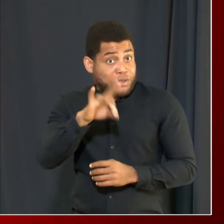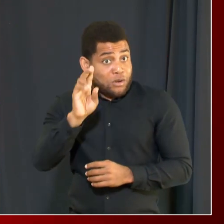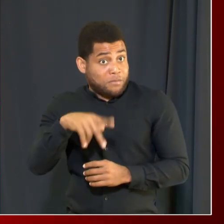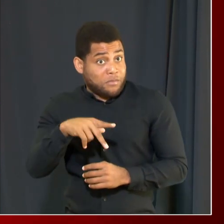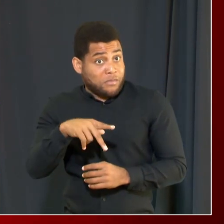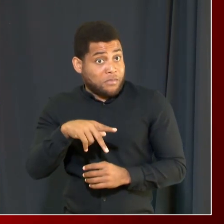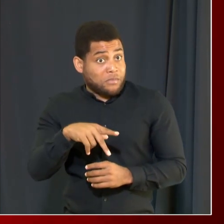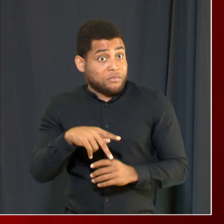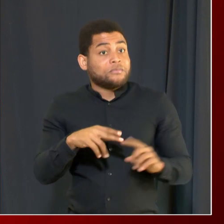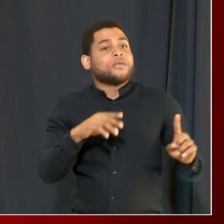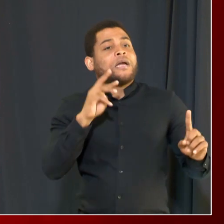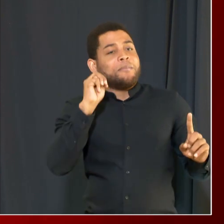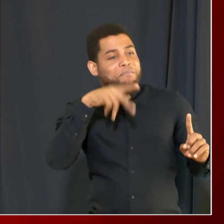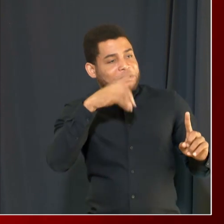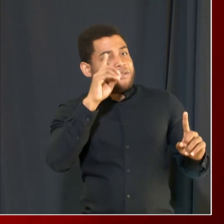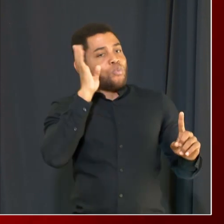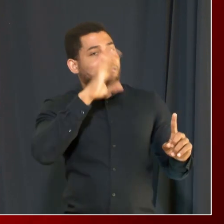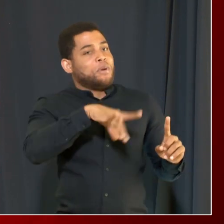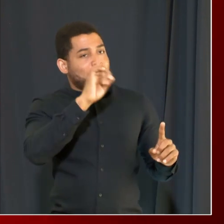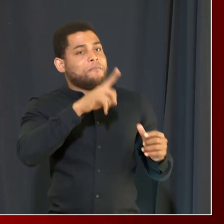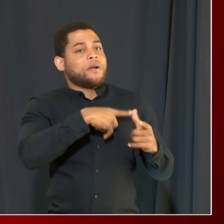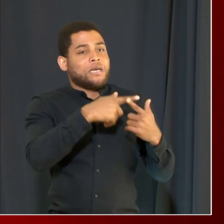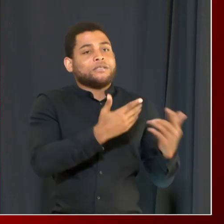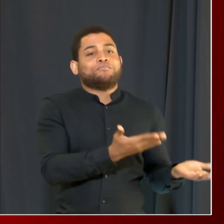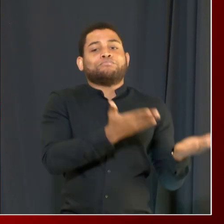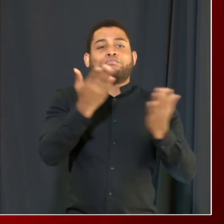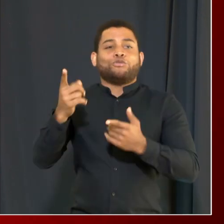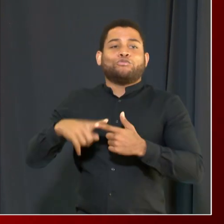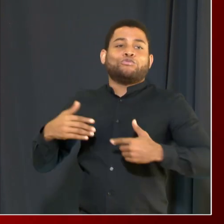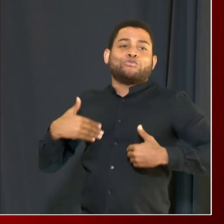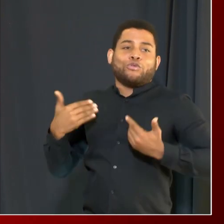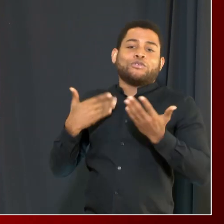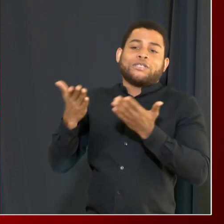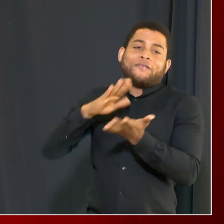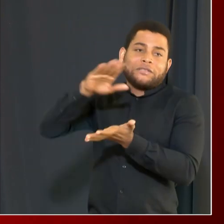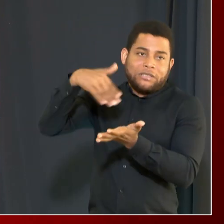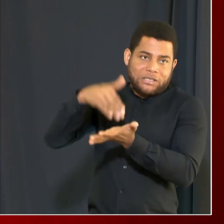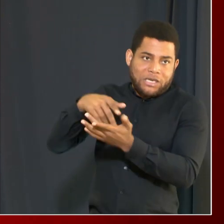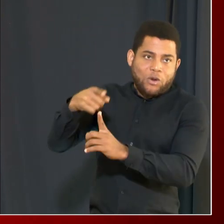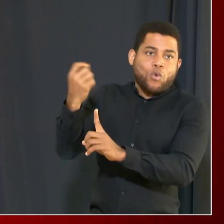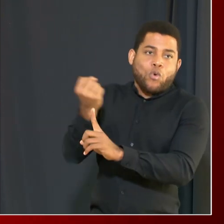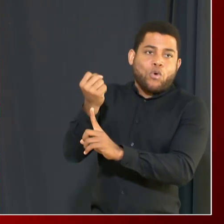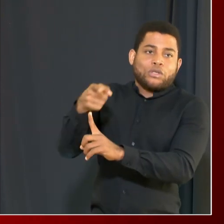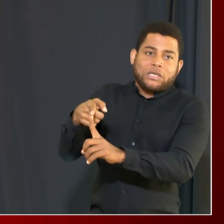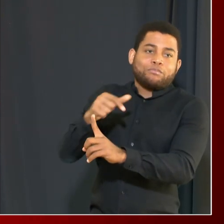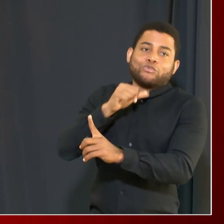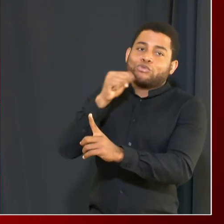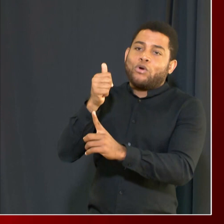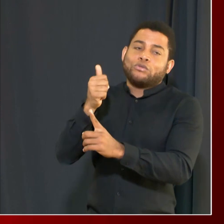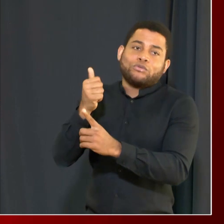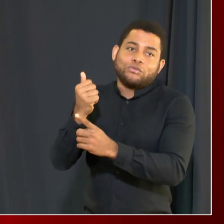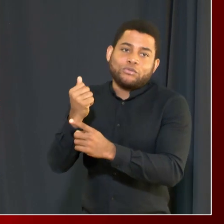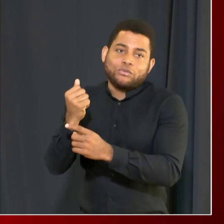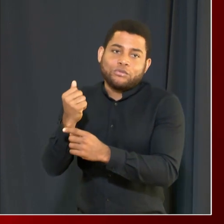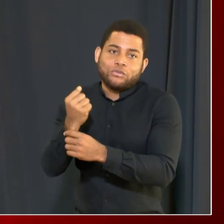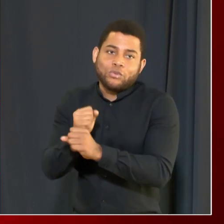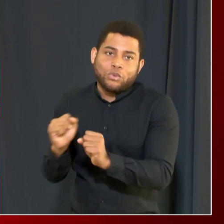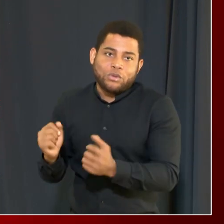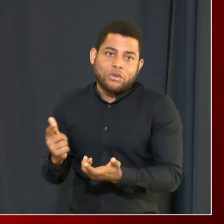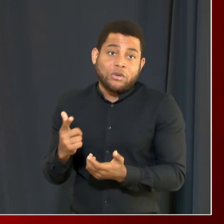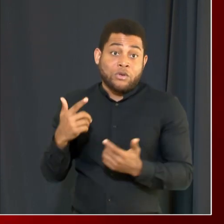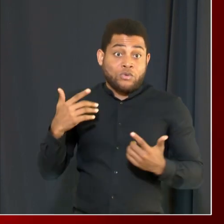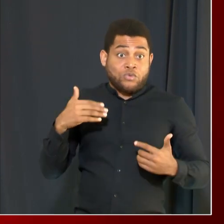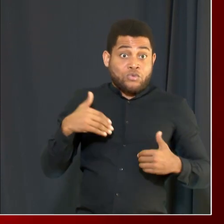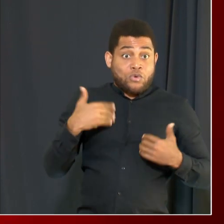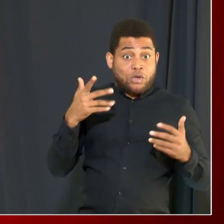MPD will pick them up, and they'll be brought to the Youth Services Center, where we'll hold them non-securely. Youth Services, is that like It's the Olivet,